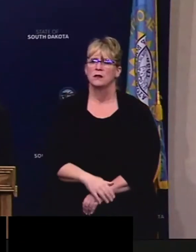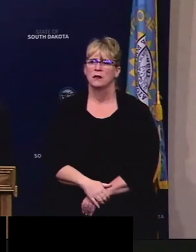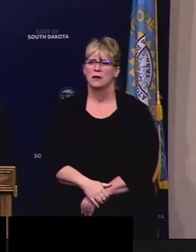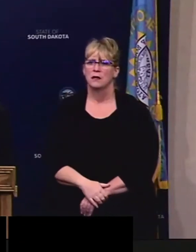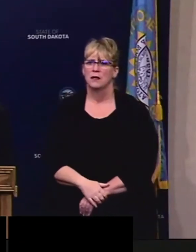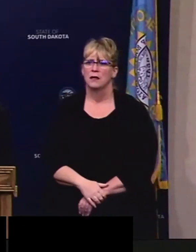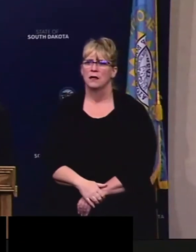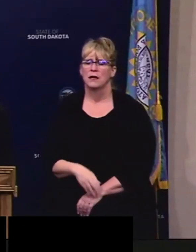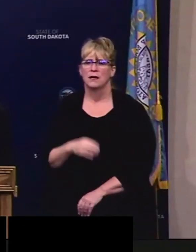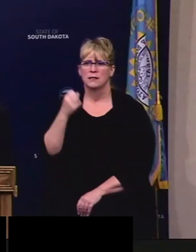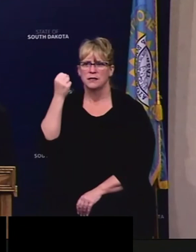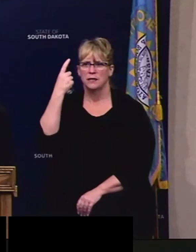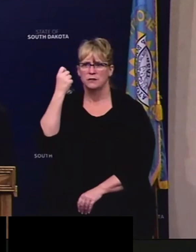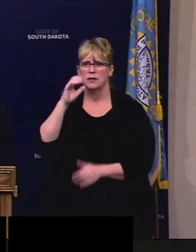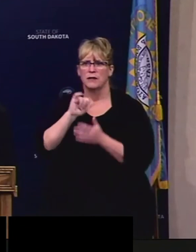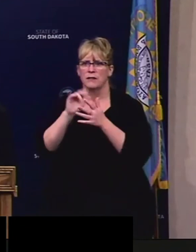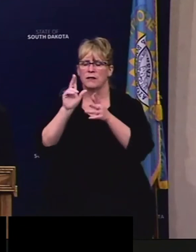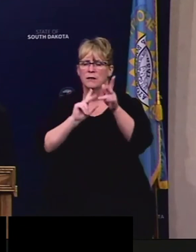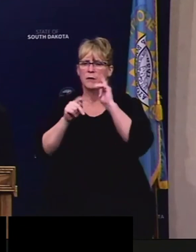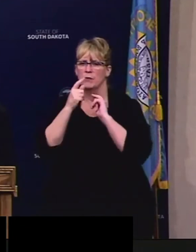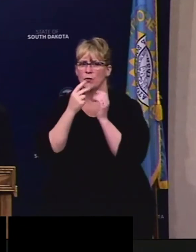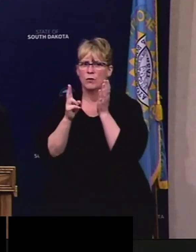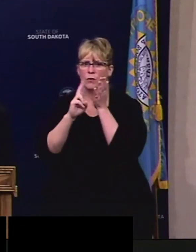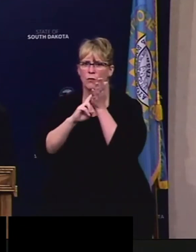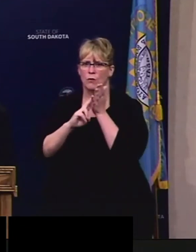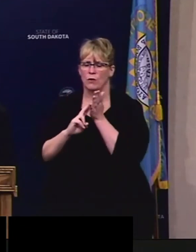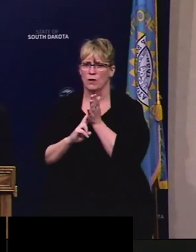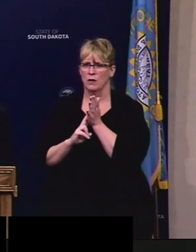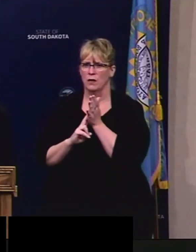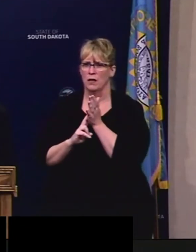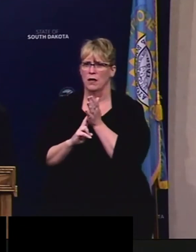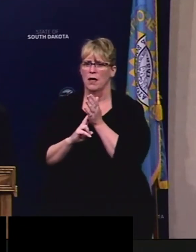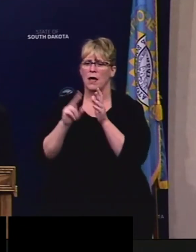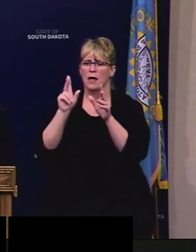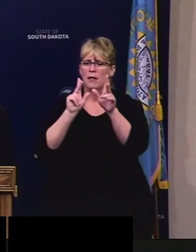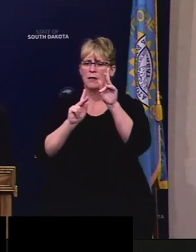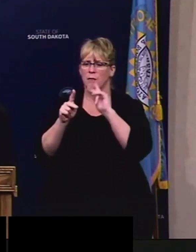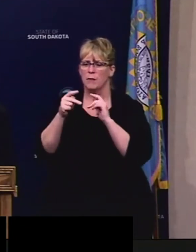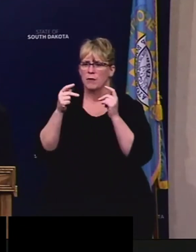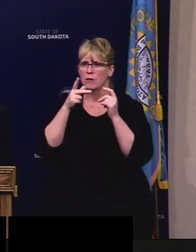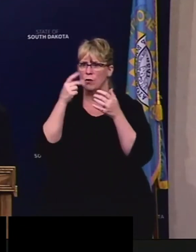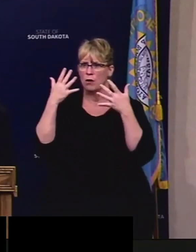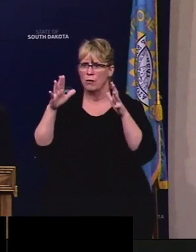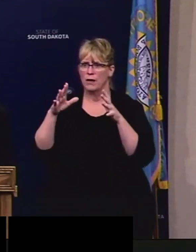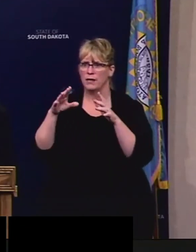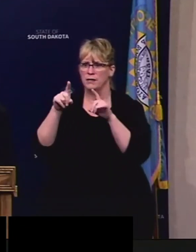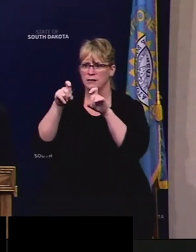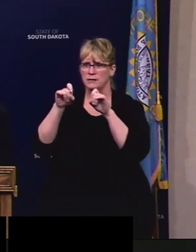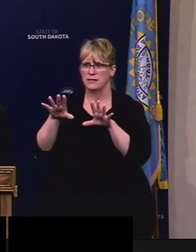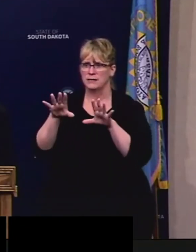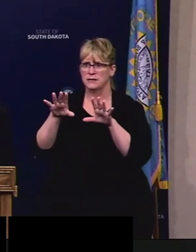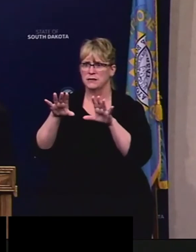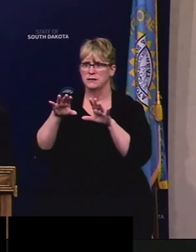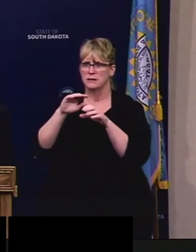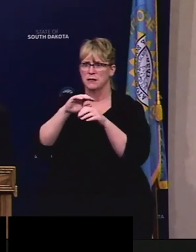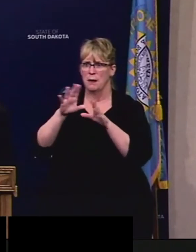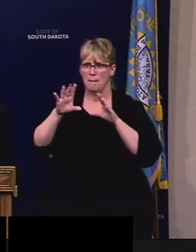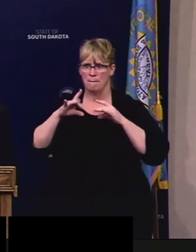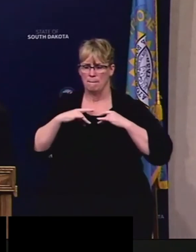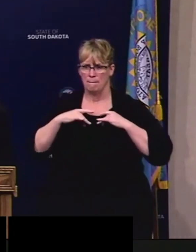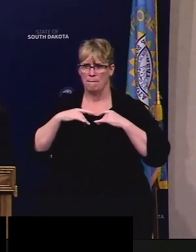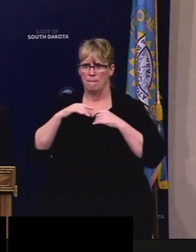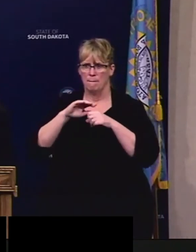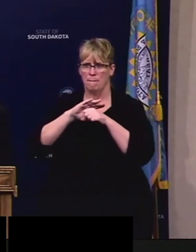understand, the people that are enrolling in this is it people who have tested positive for COVID-19 or who have